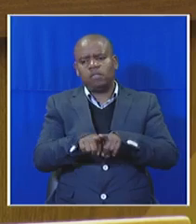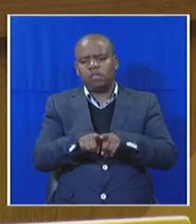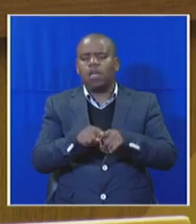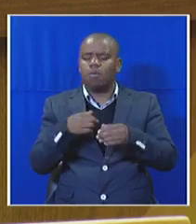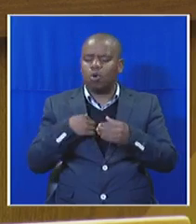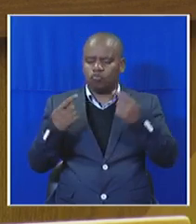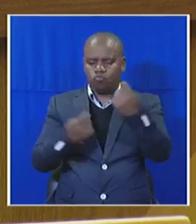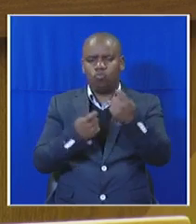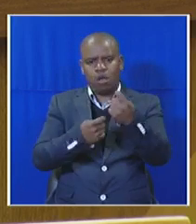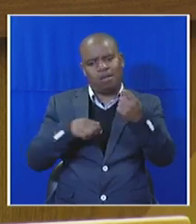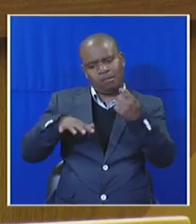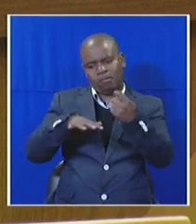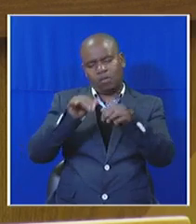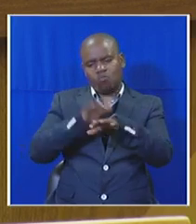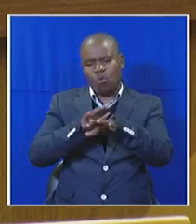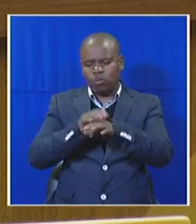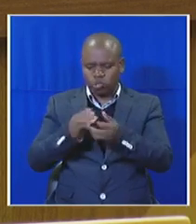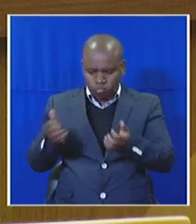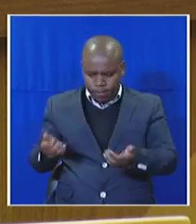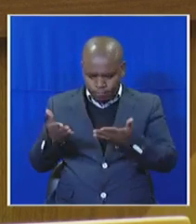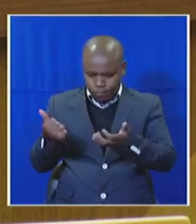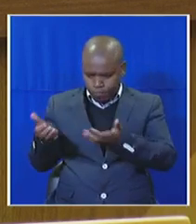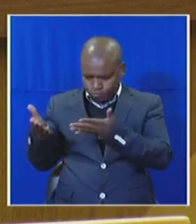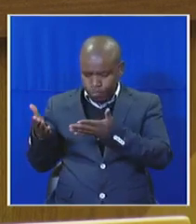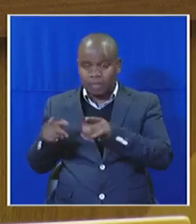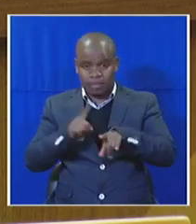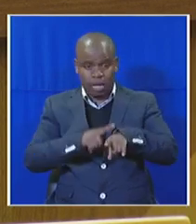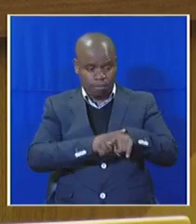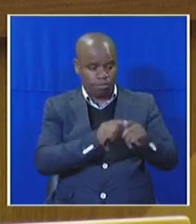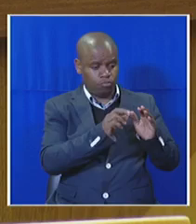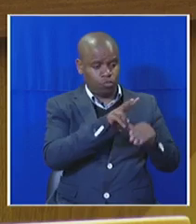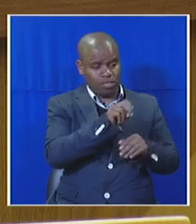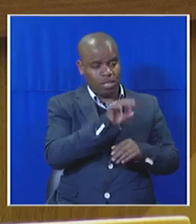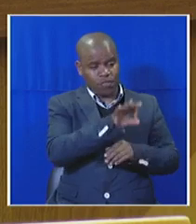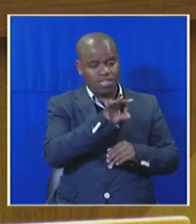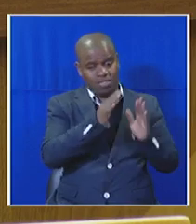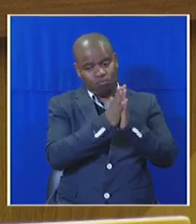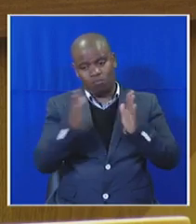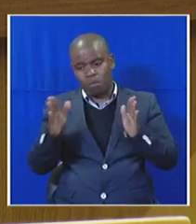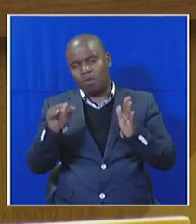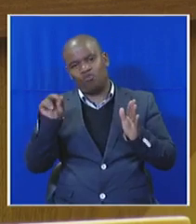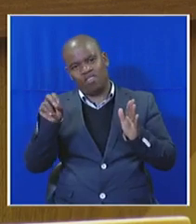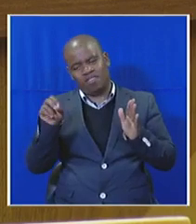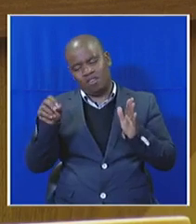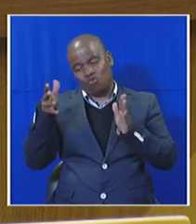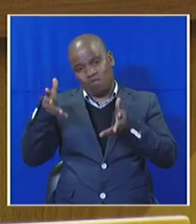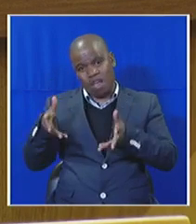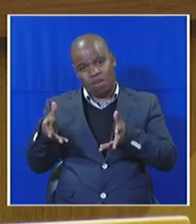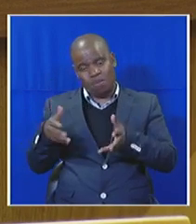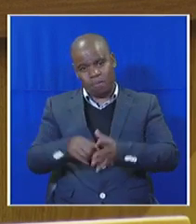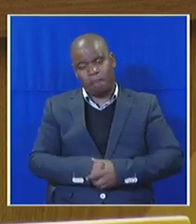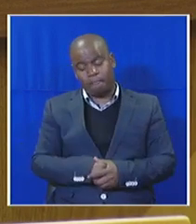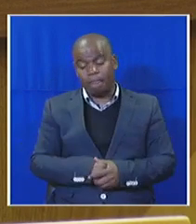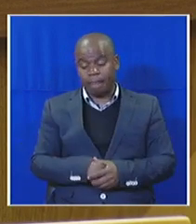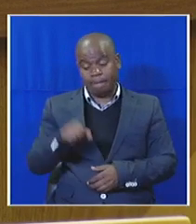rural areas since 2013 to date. The agency has